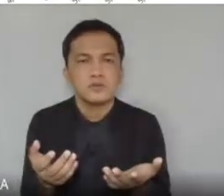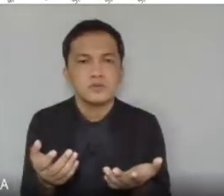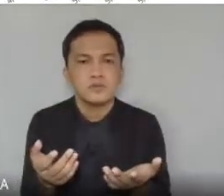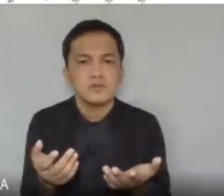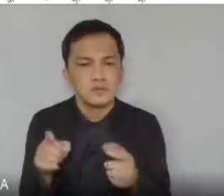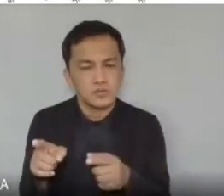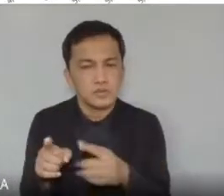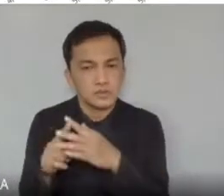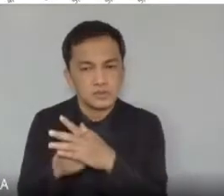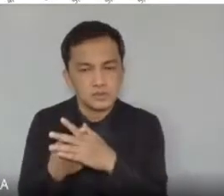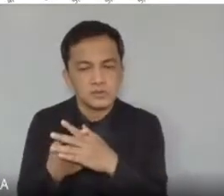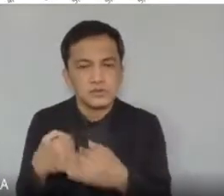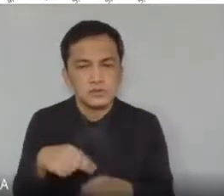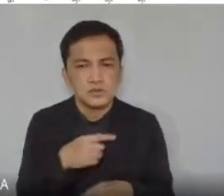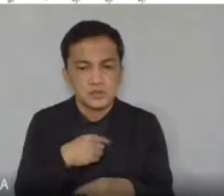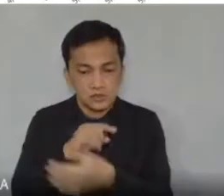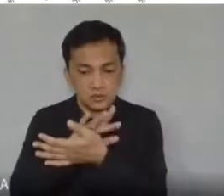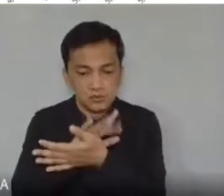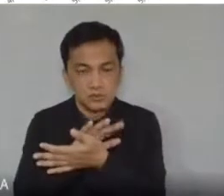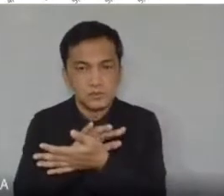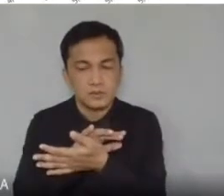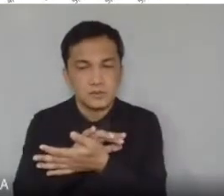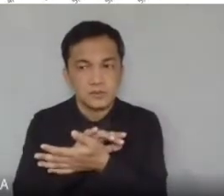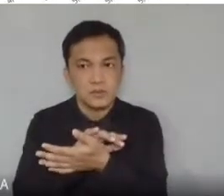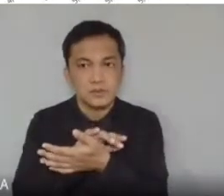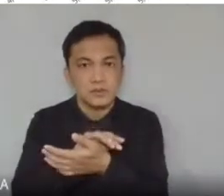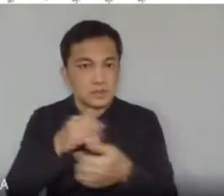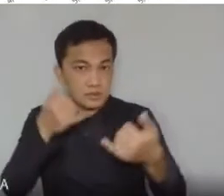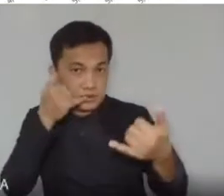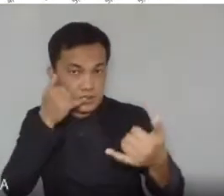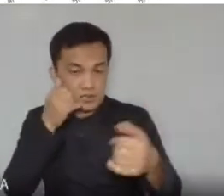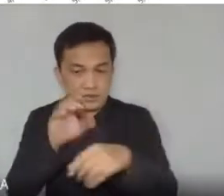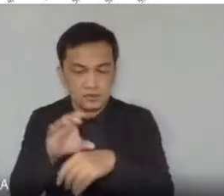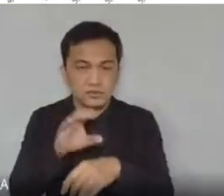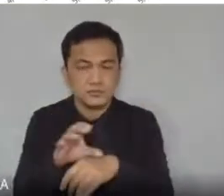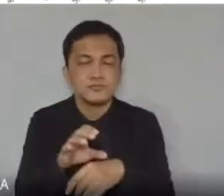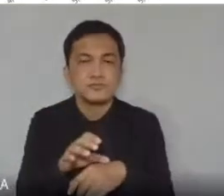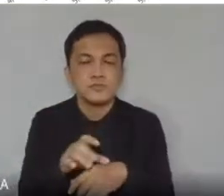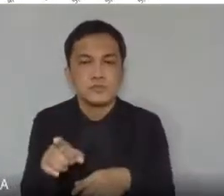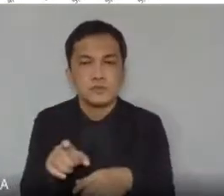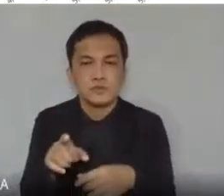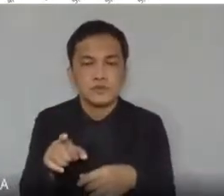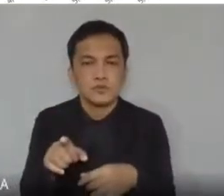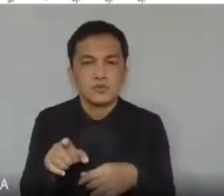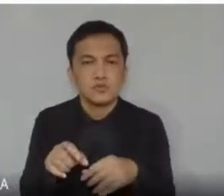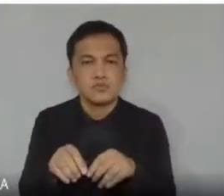care services, the non-COVID-19 consultations. Next, please.